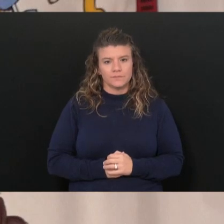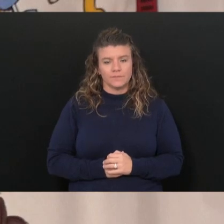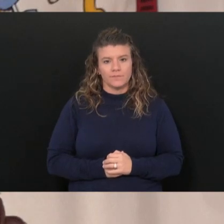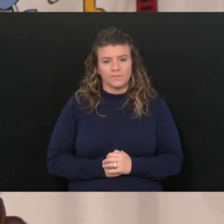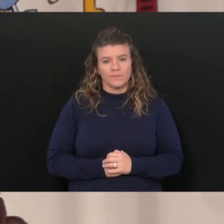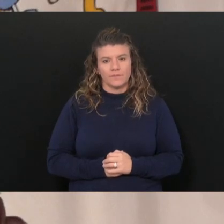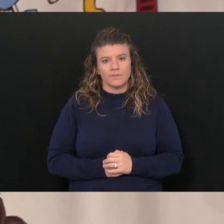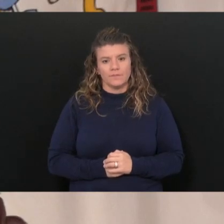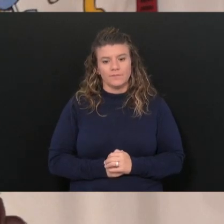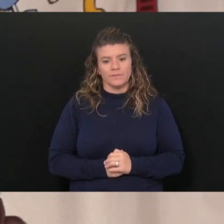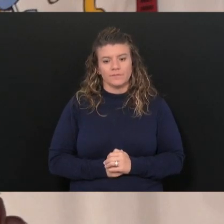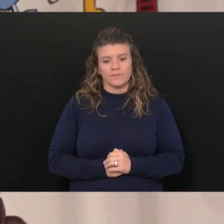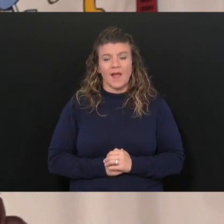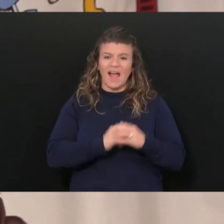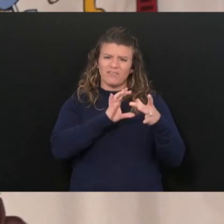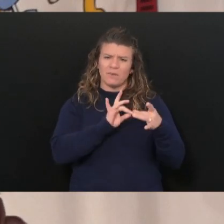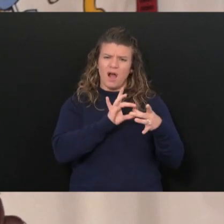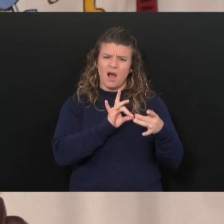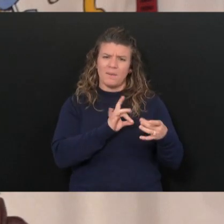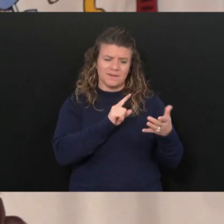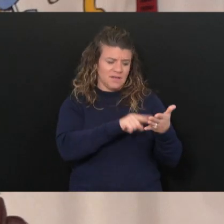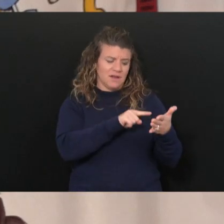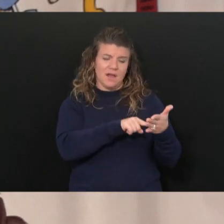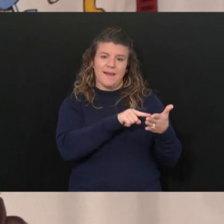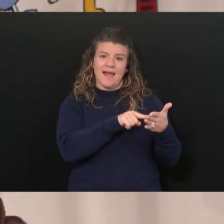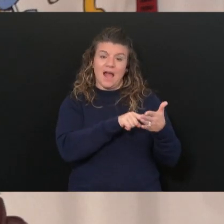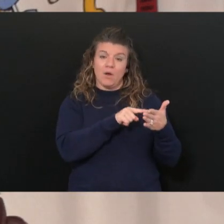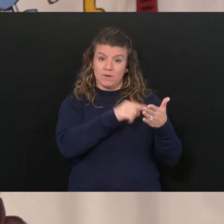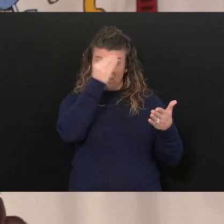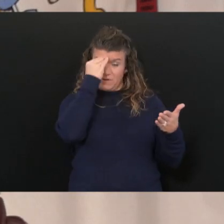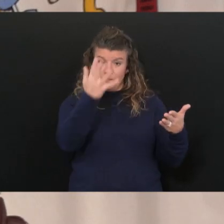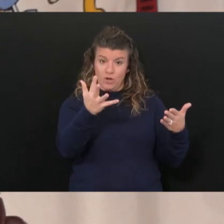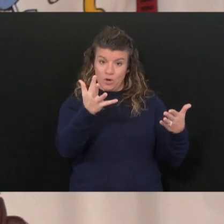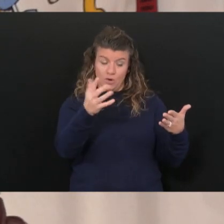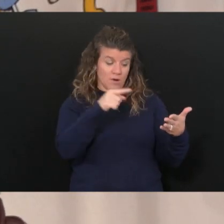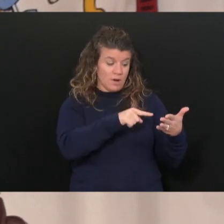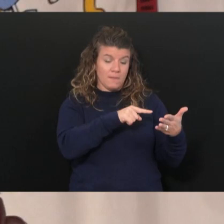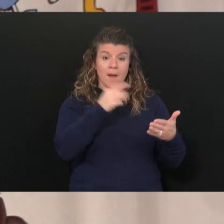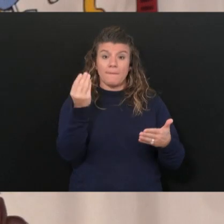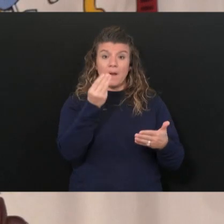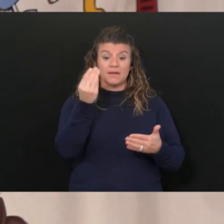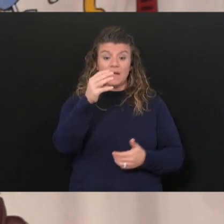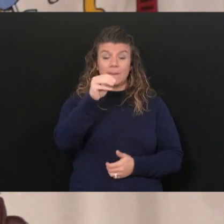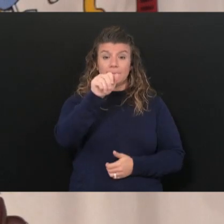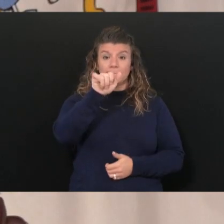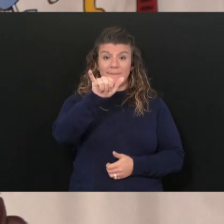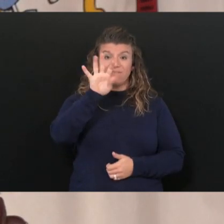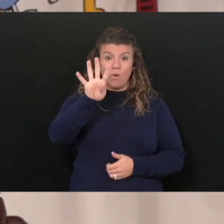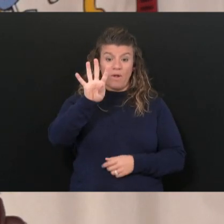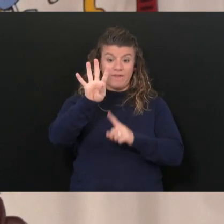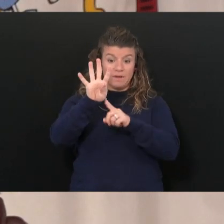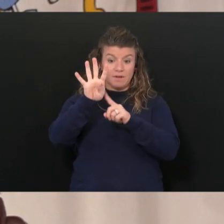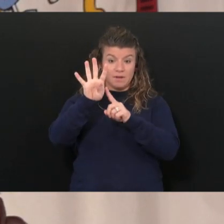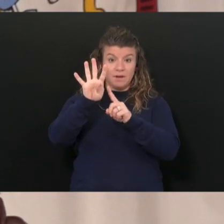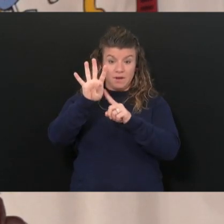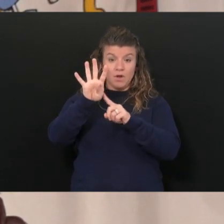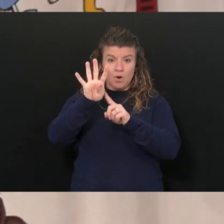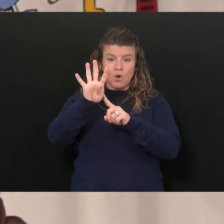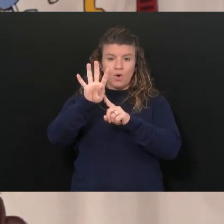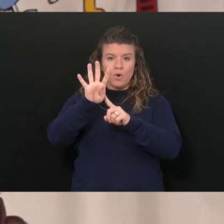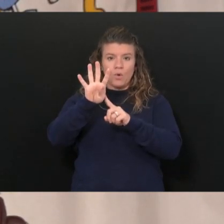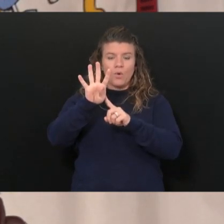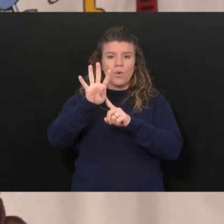I want to read this to you, and it's kind of the same thing that I've already read to you before, but on Monday, May the 4th, we're going to move to